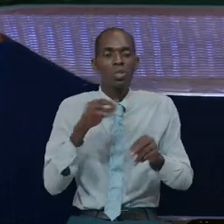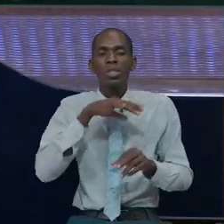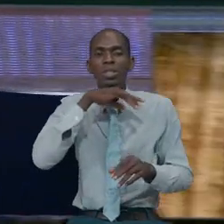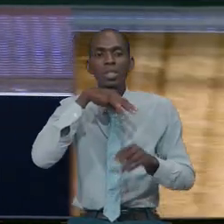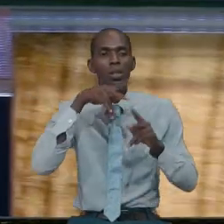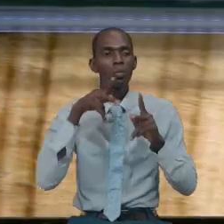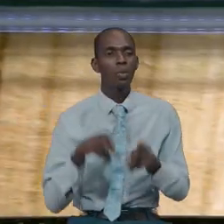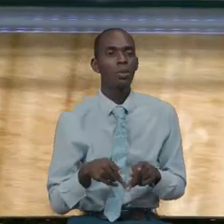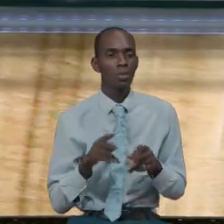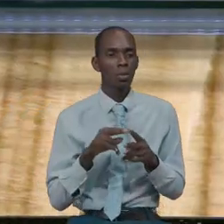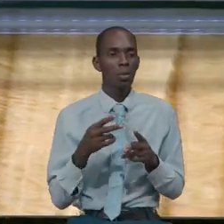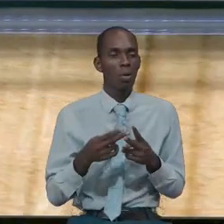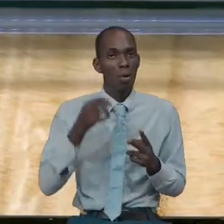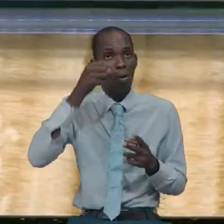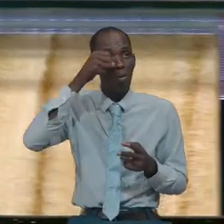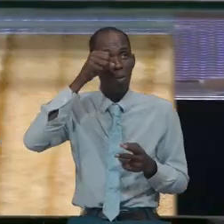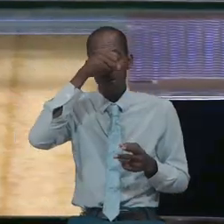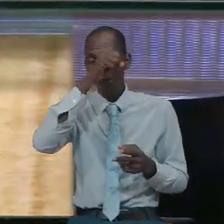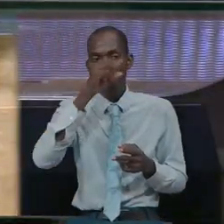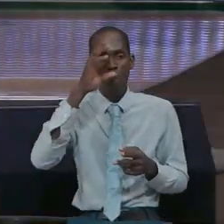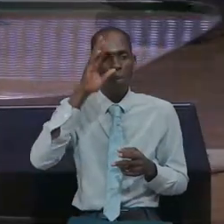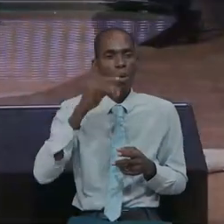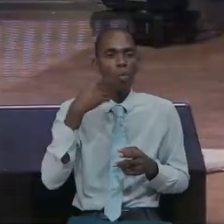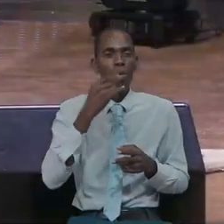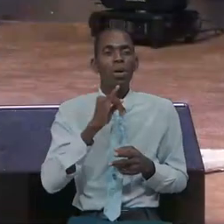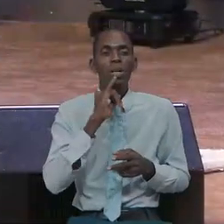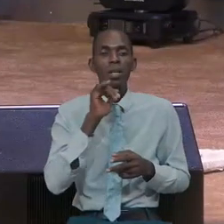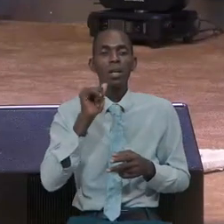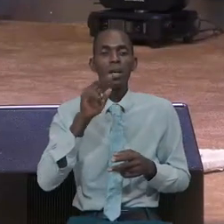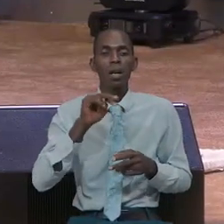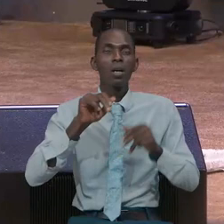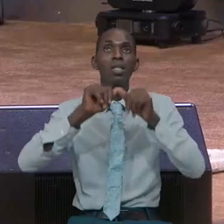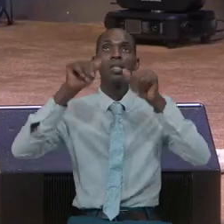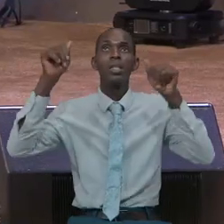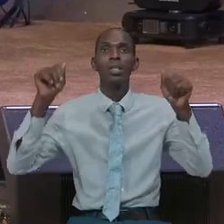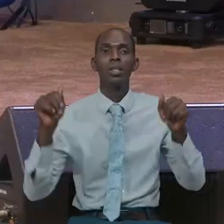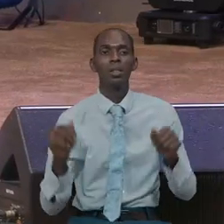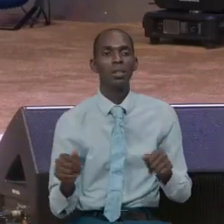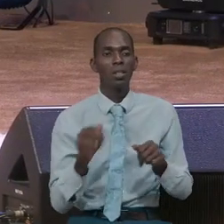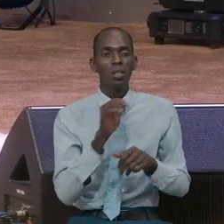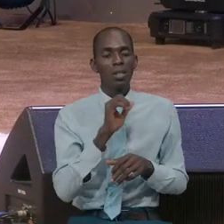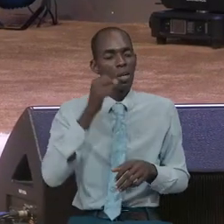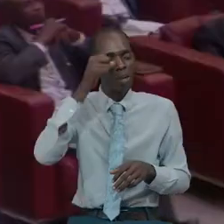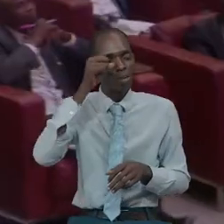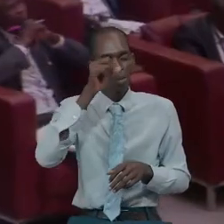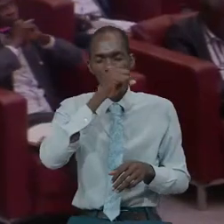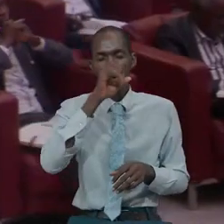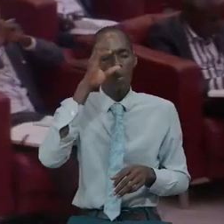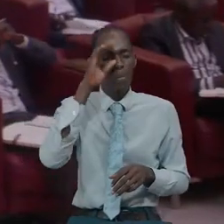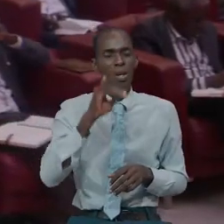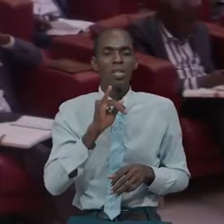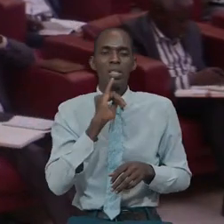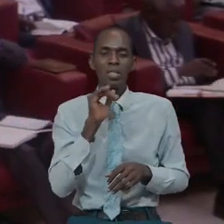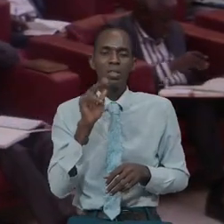no covetous man who is an idolater. A covetous man is an